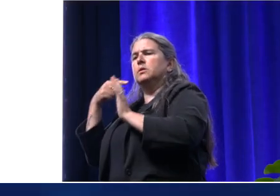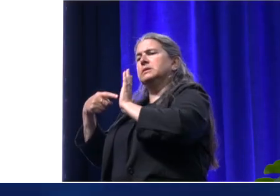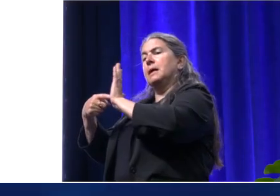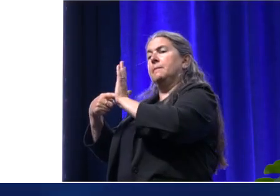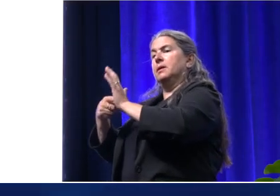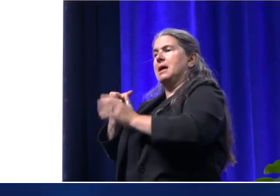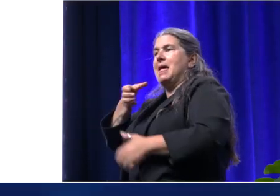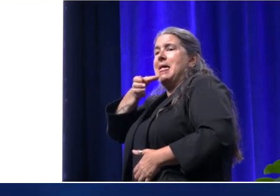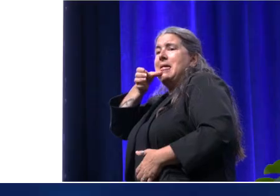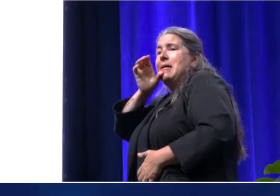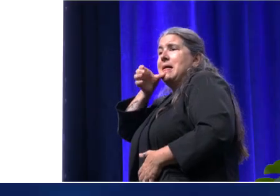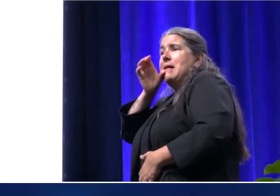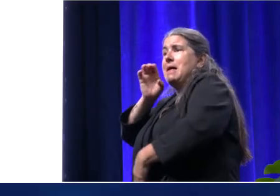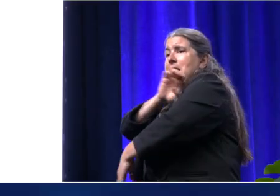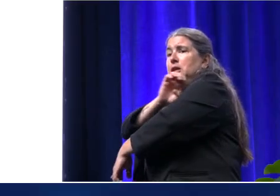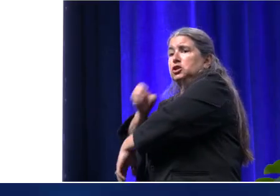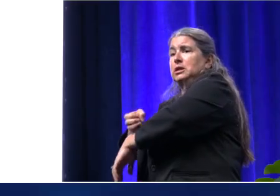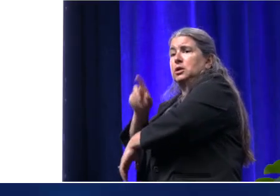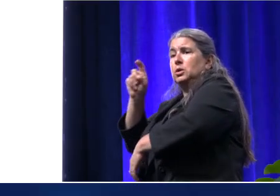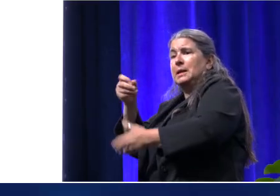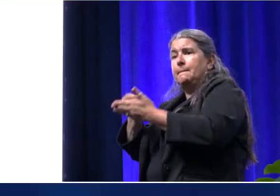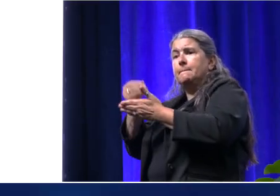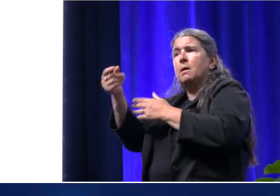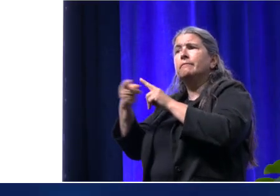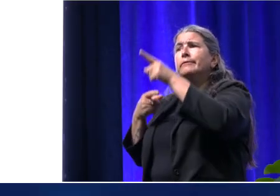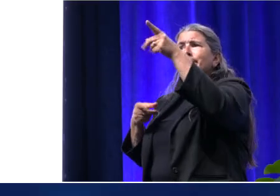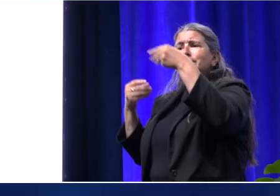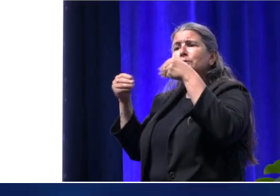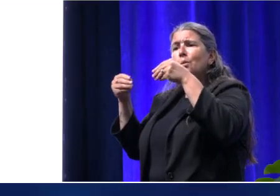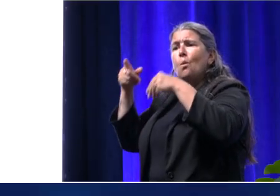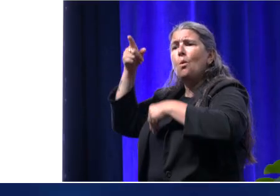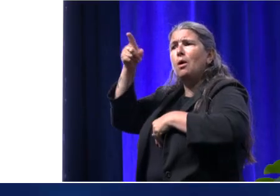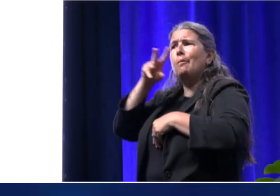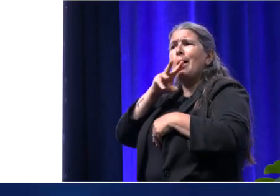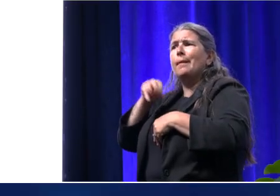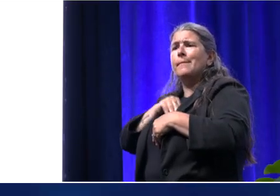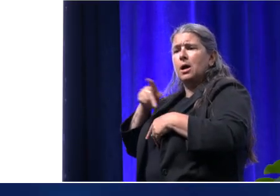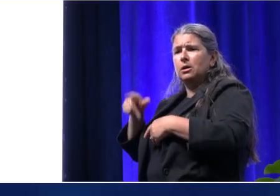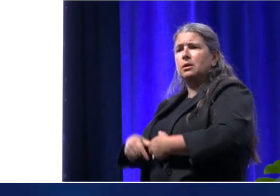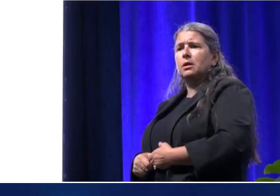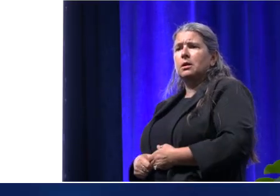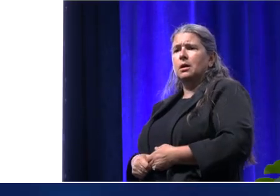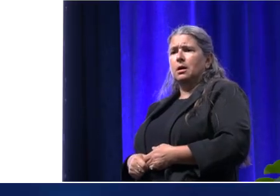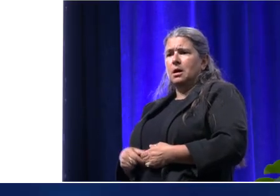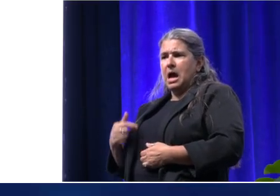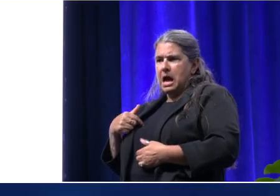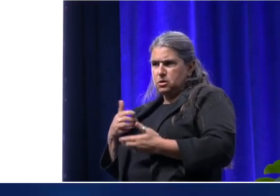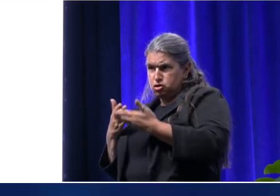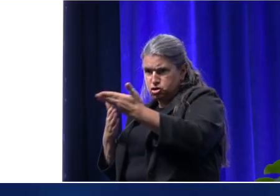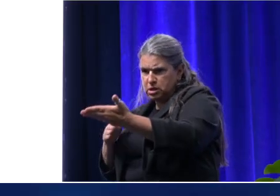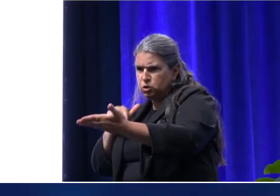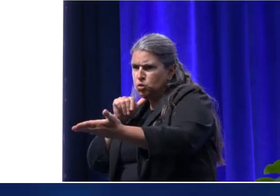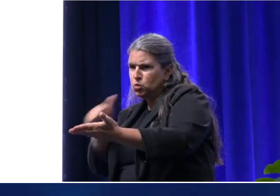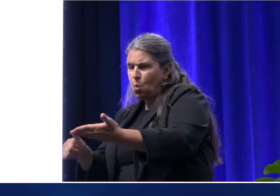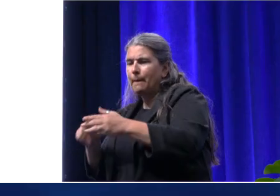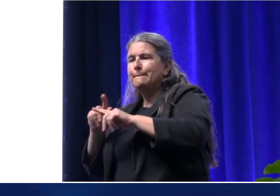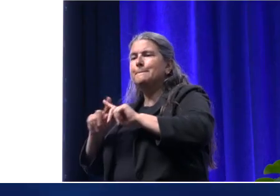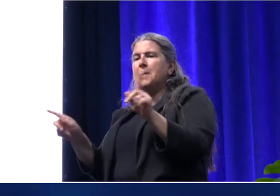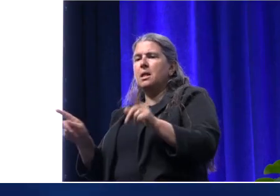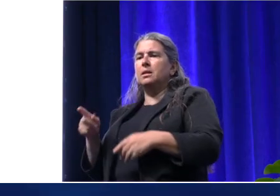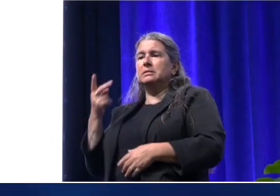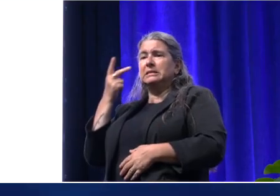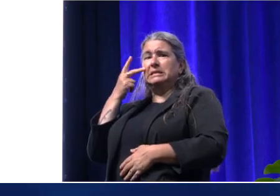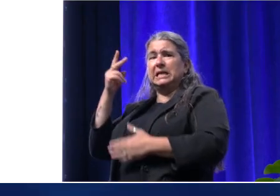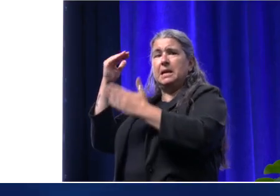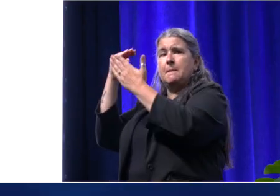buy at, I think, literally across the street from here at Walmart. I don't know, wouldn't suggest you'd get it, but here's the ingredients in it.